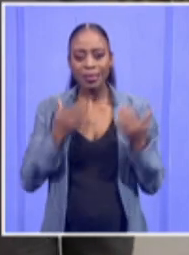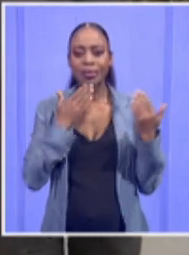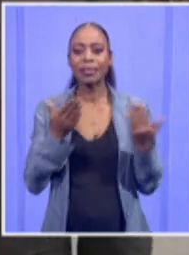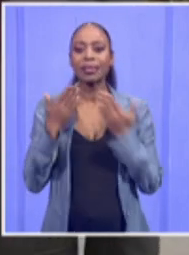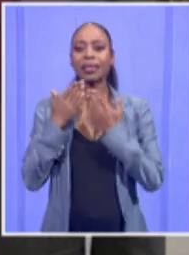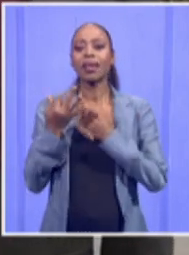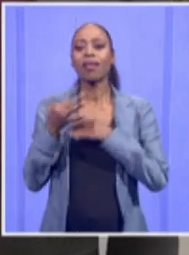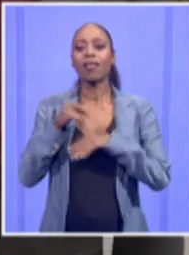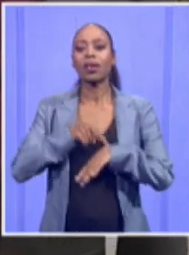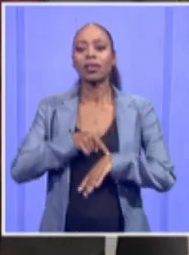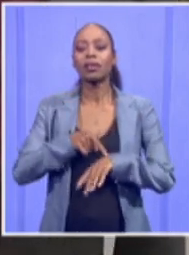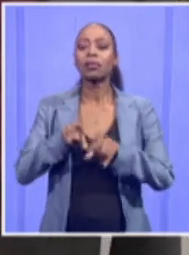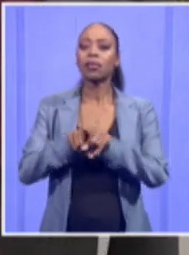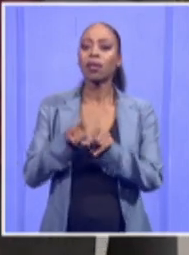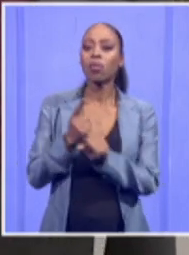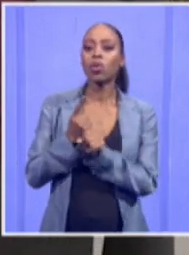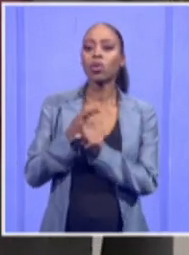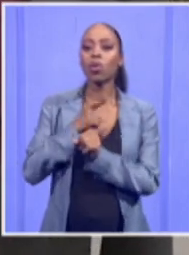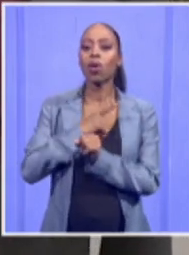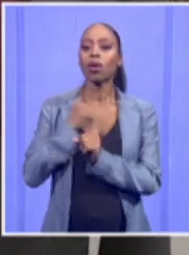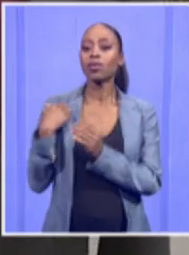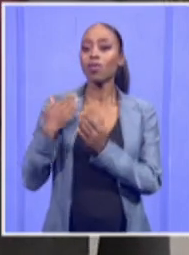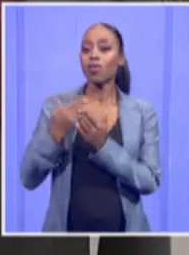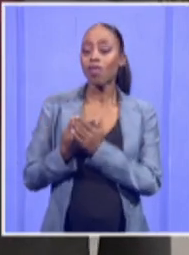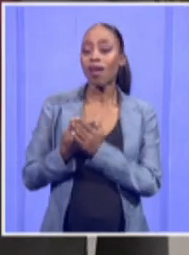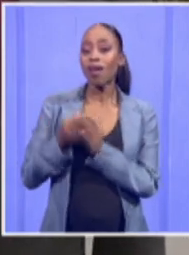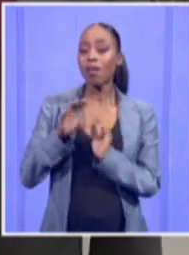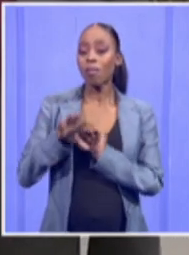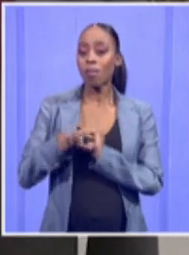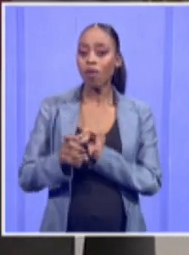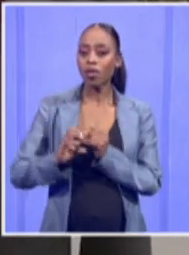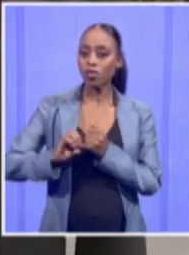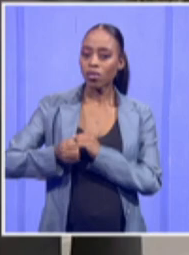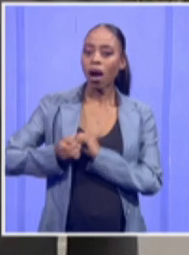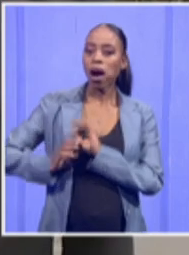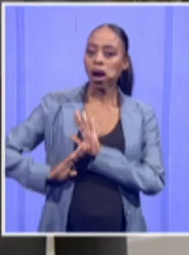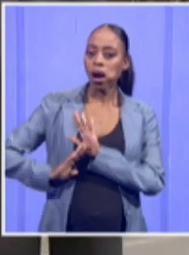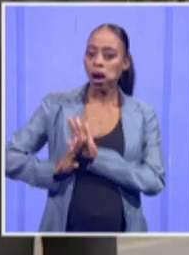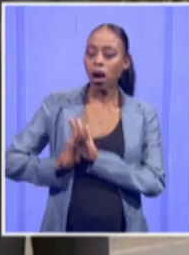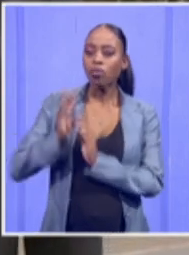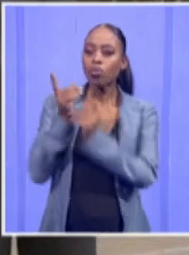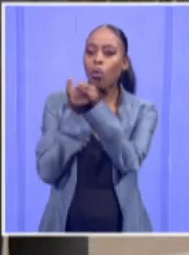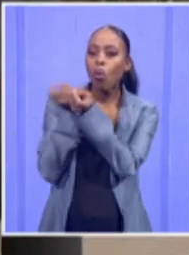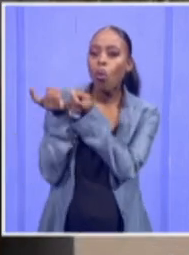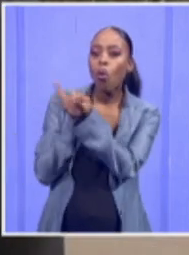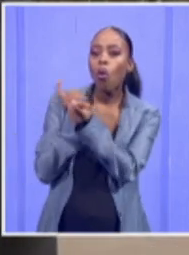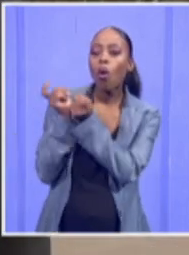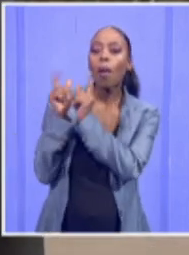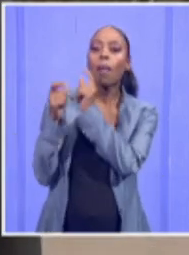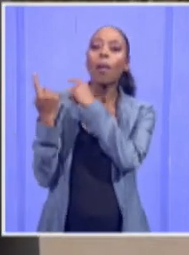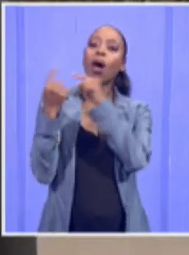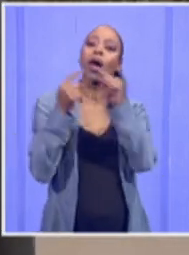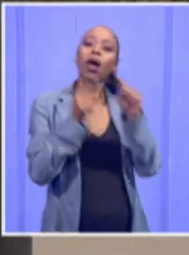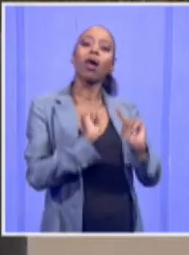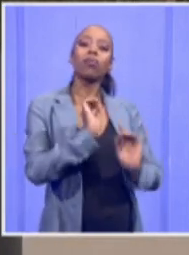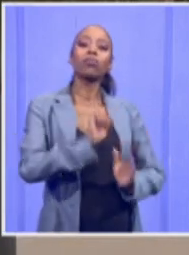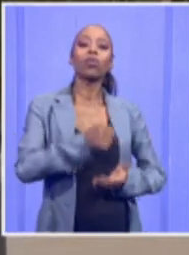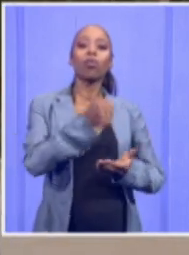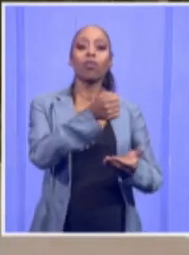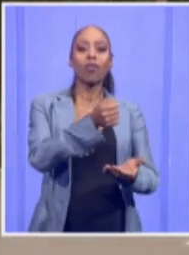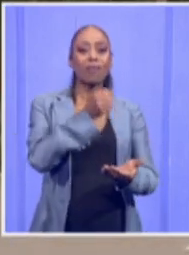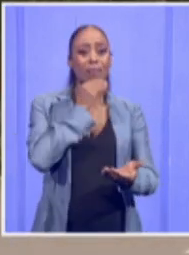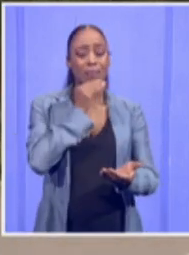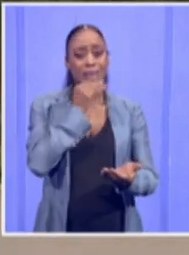patience. With the strides that the province is making to attract investors into the province, is the